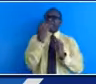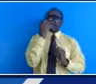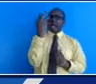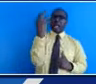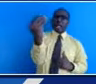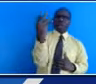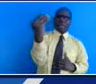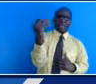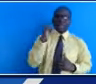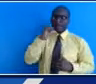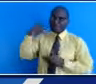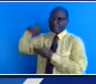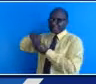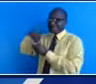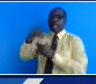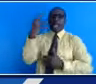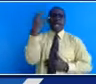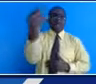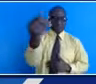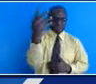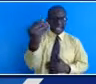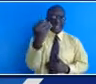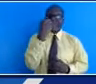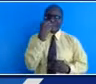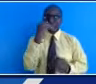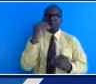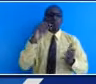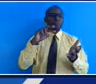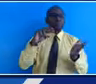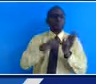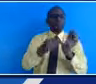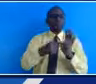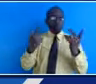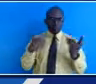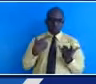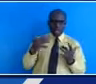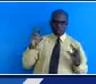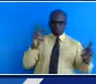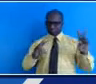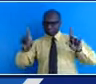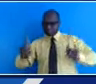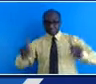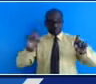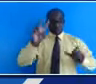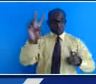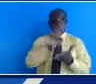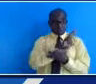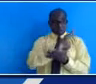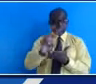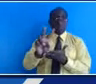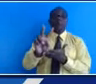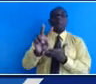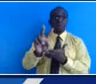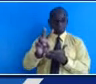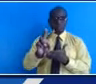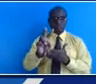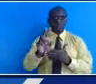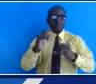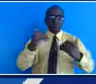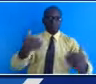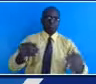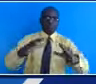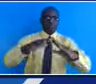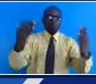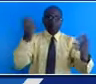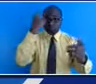enter phase three, then restaurants open in their entirety, both indoor and outdoor. There are capacity issues, there's service issues, things that these